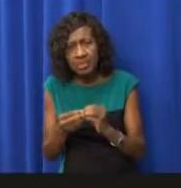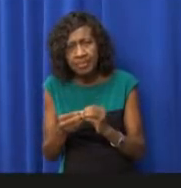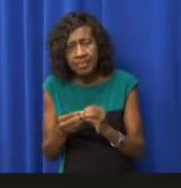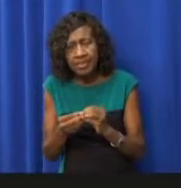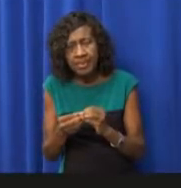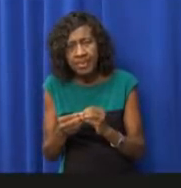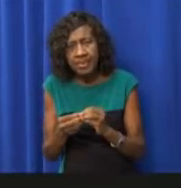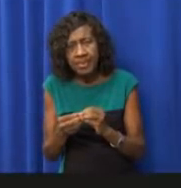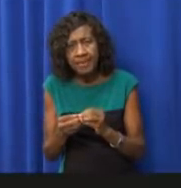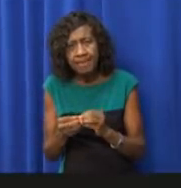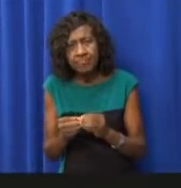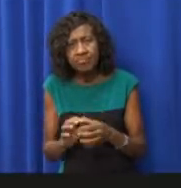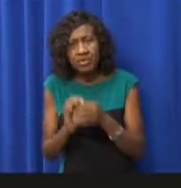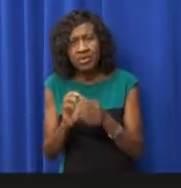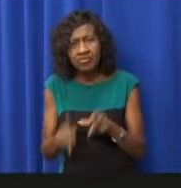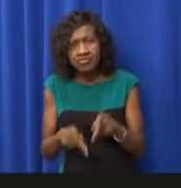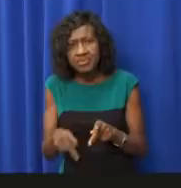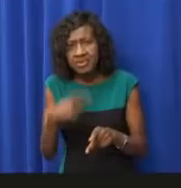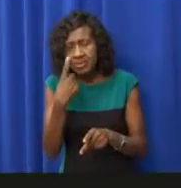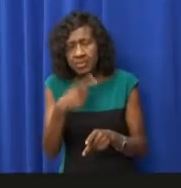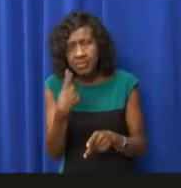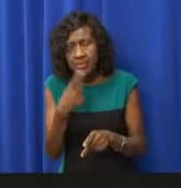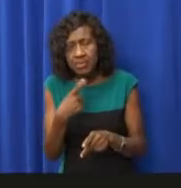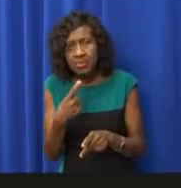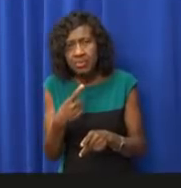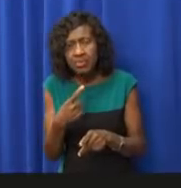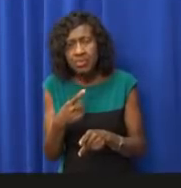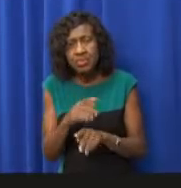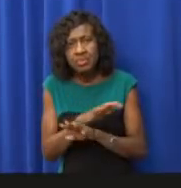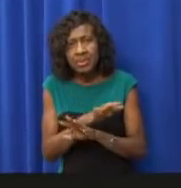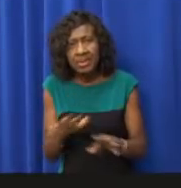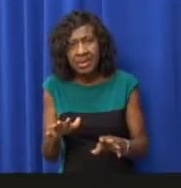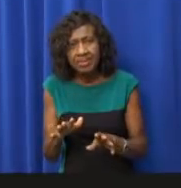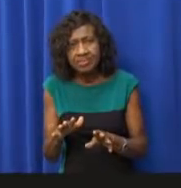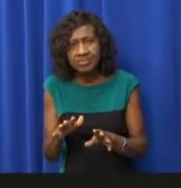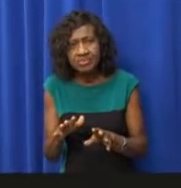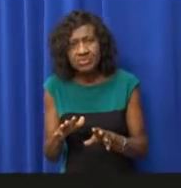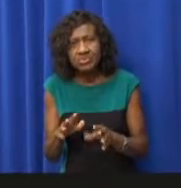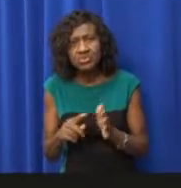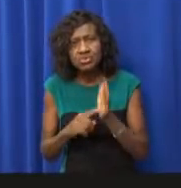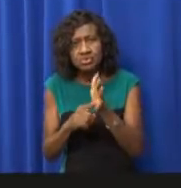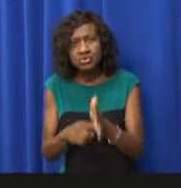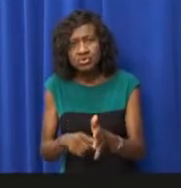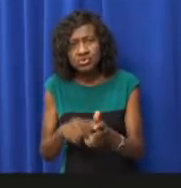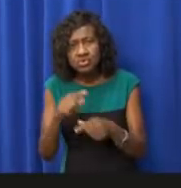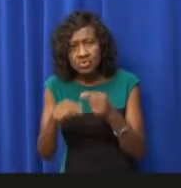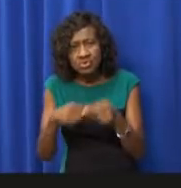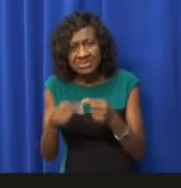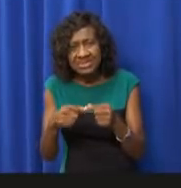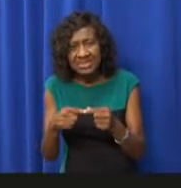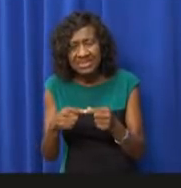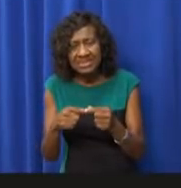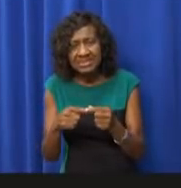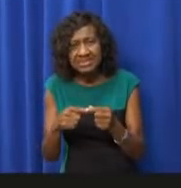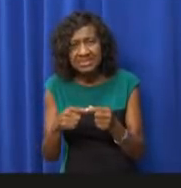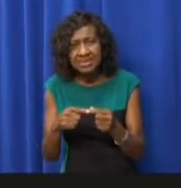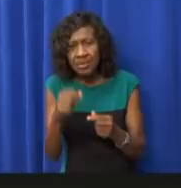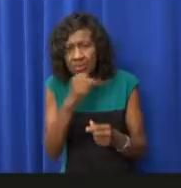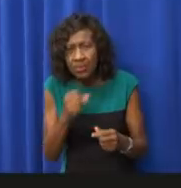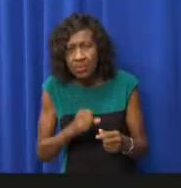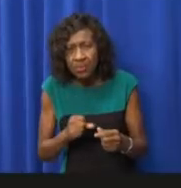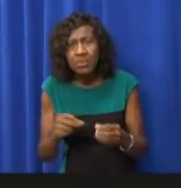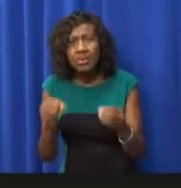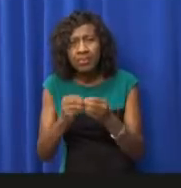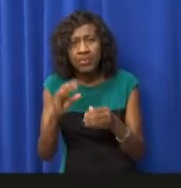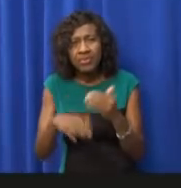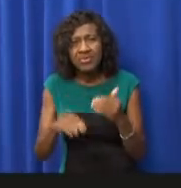of the asymptomatic people have been over the age of 70 or have had underlying